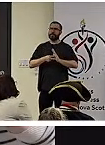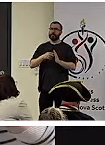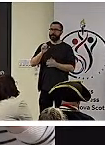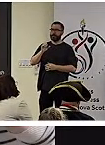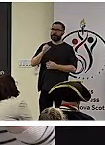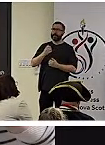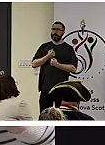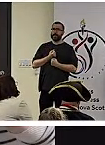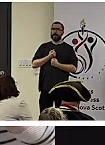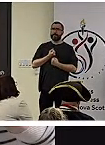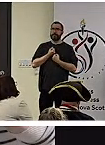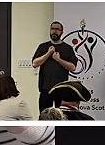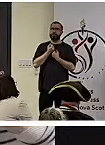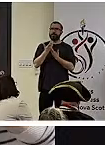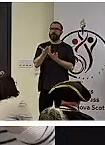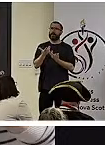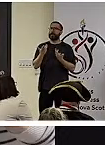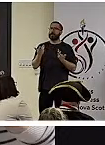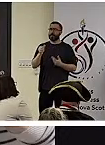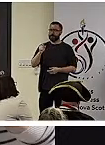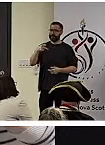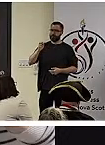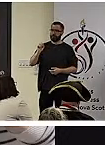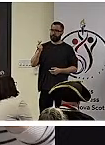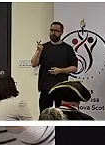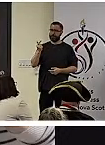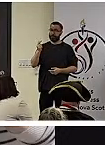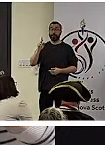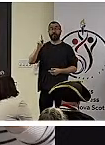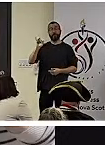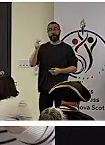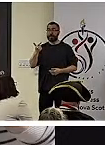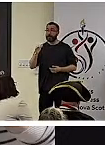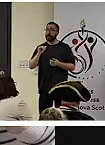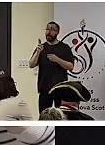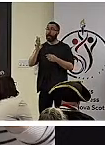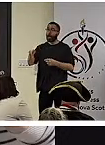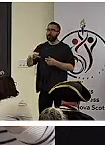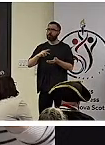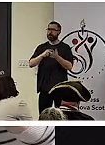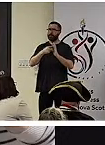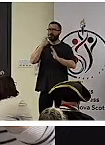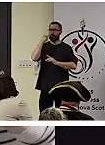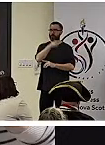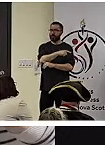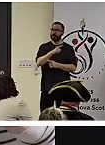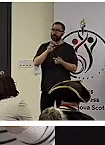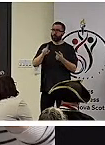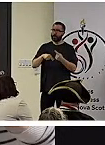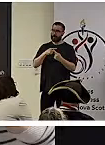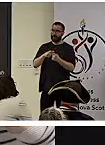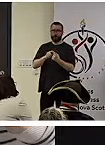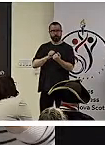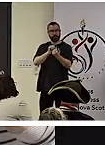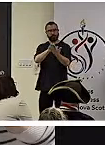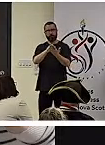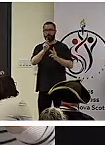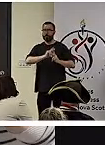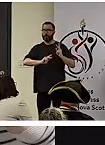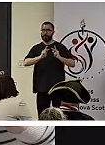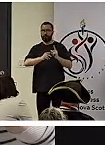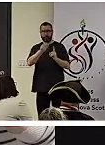you speak up, people hear you and they know that you're speaking to them and they understand and